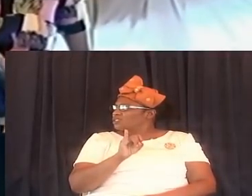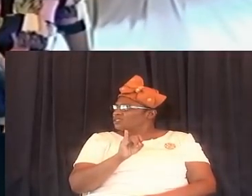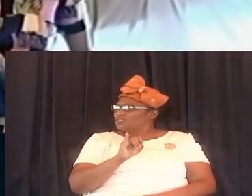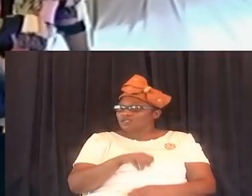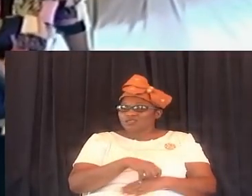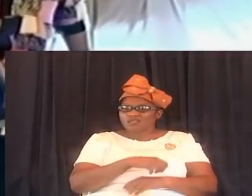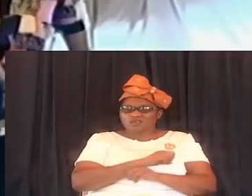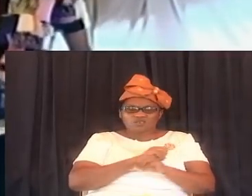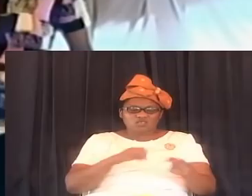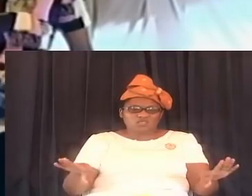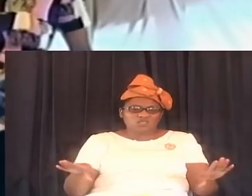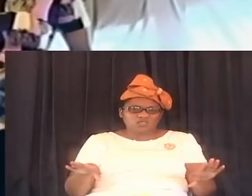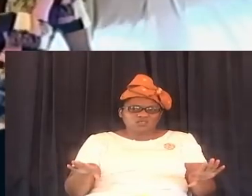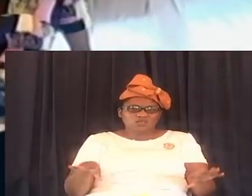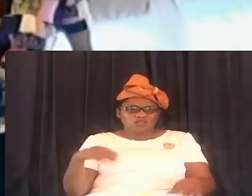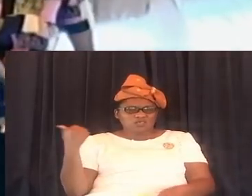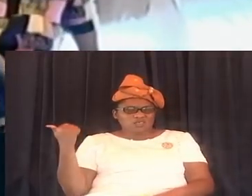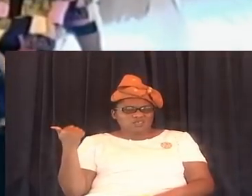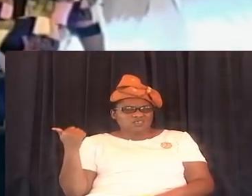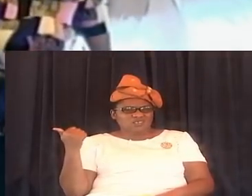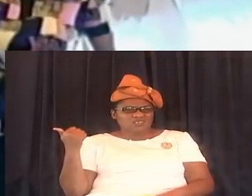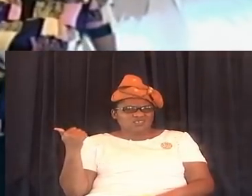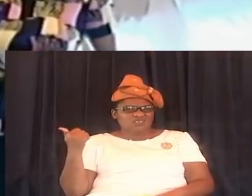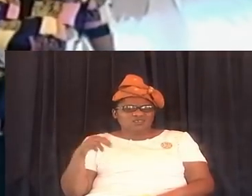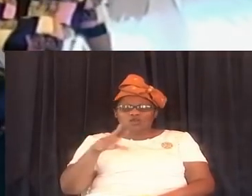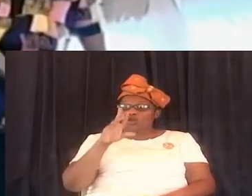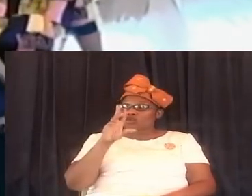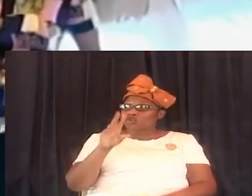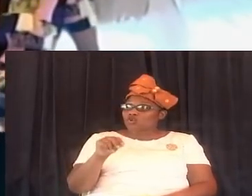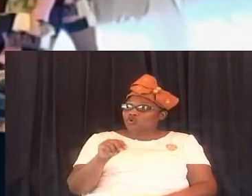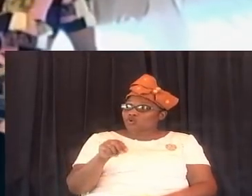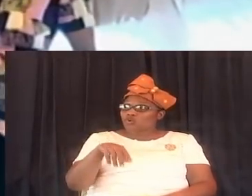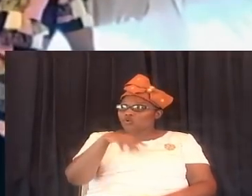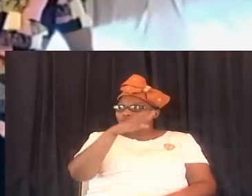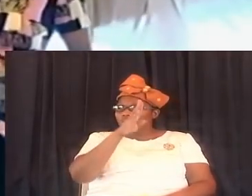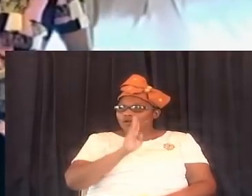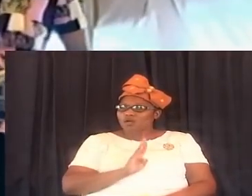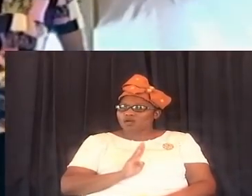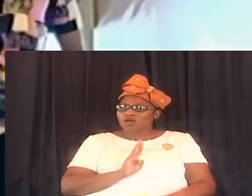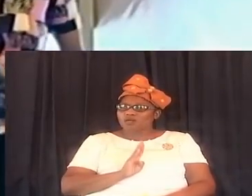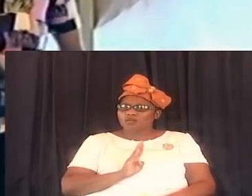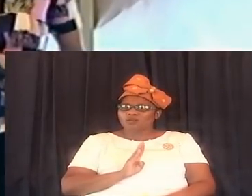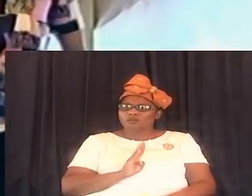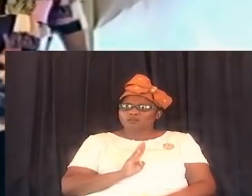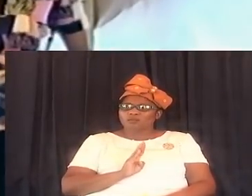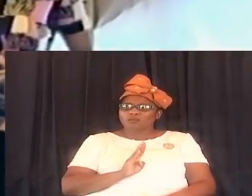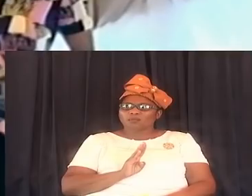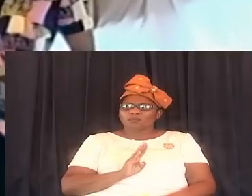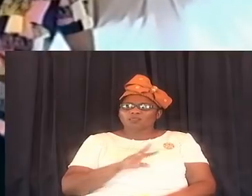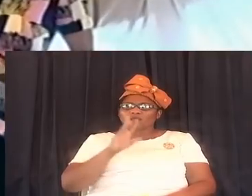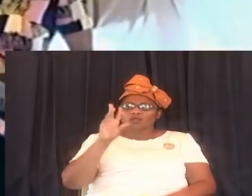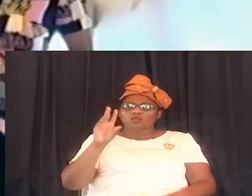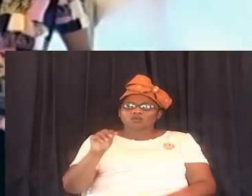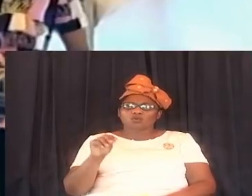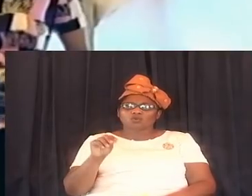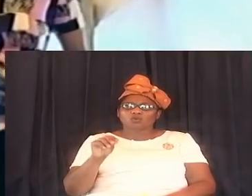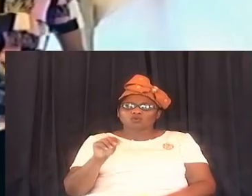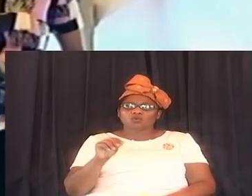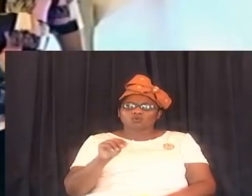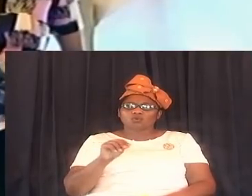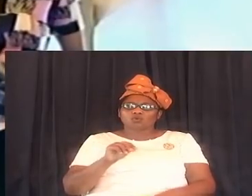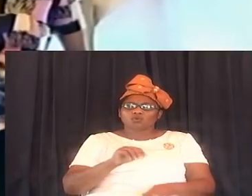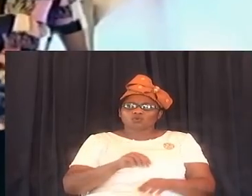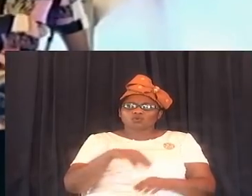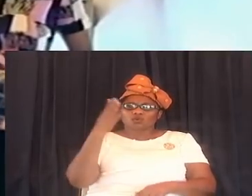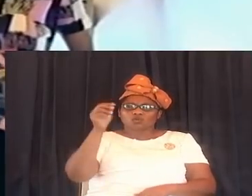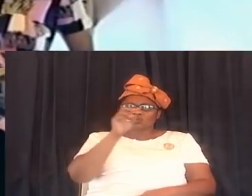is none else. There is no God. Verily thou art God that